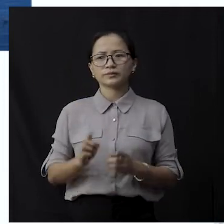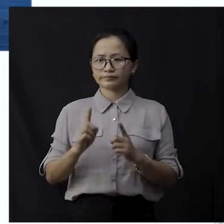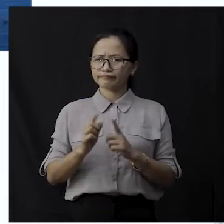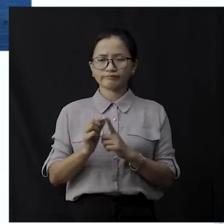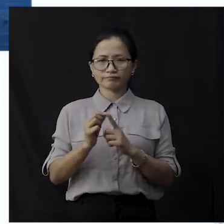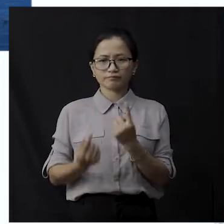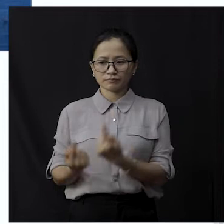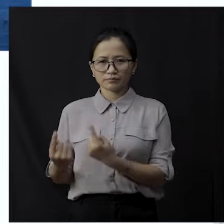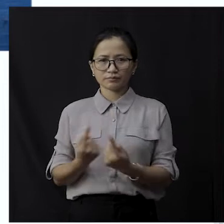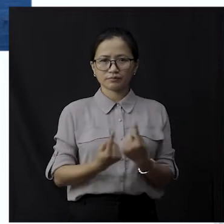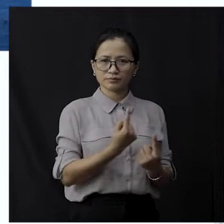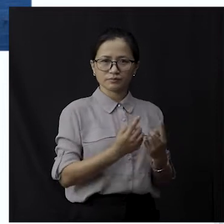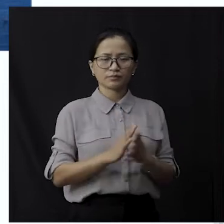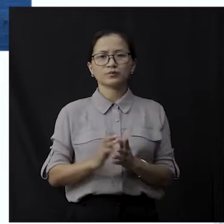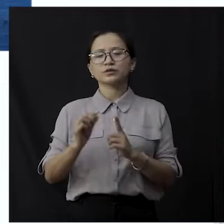plains,